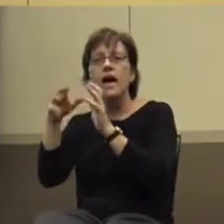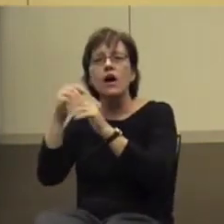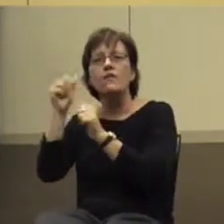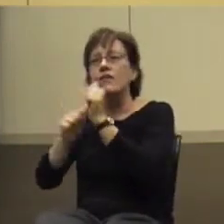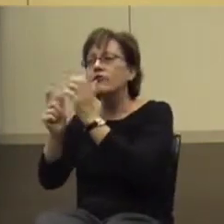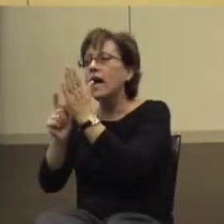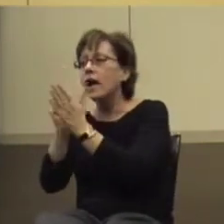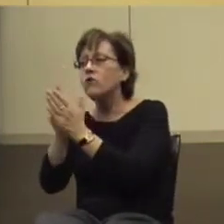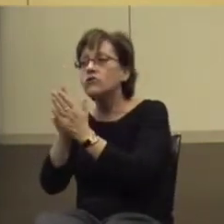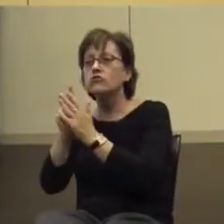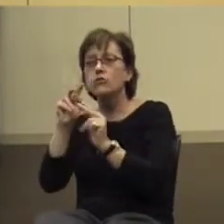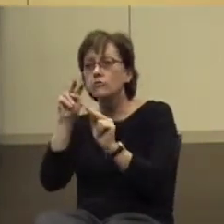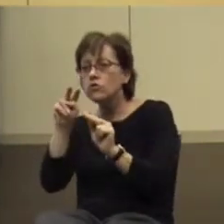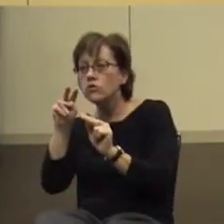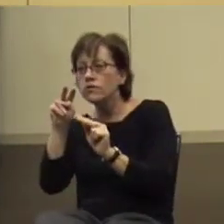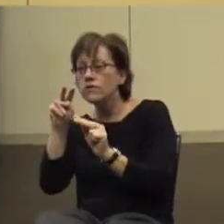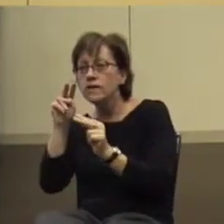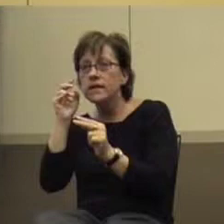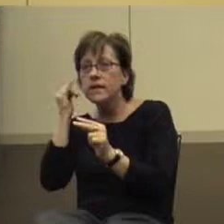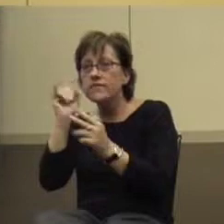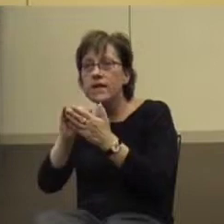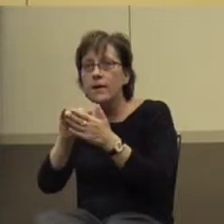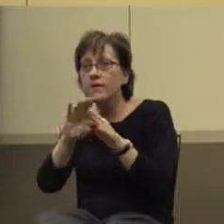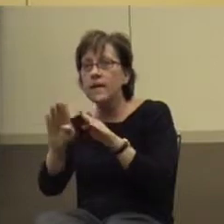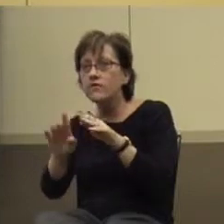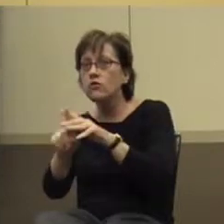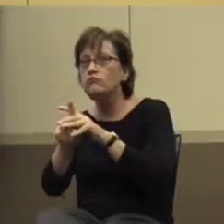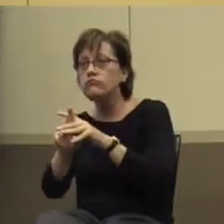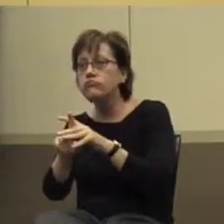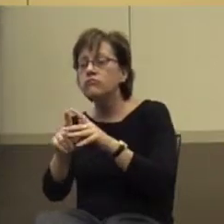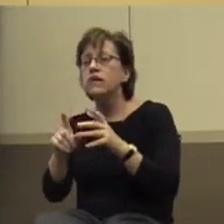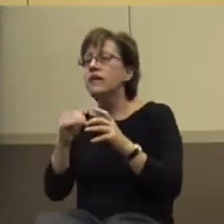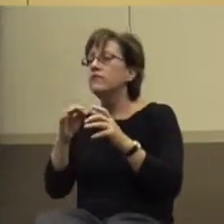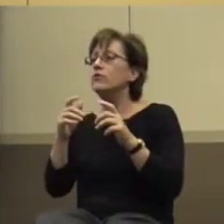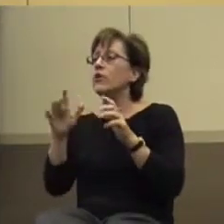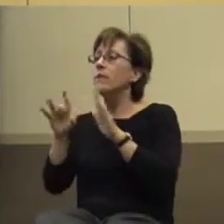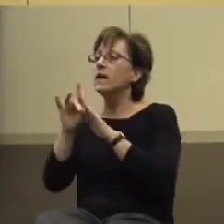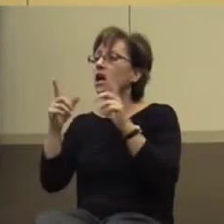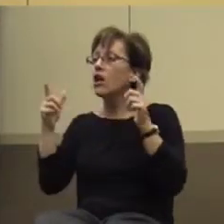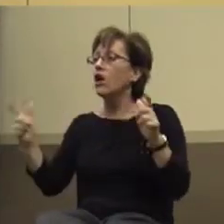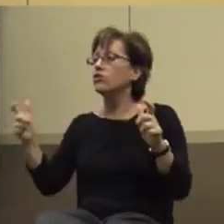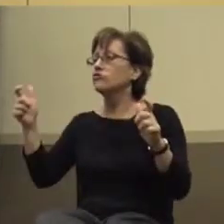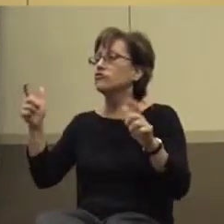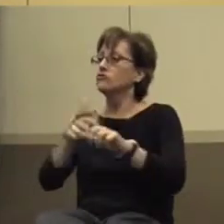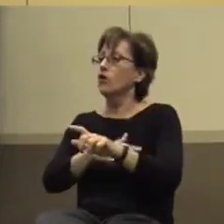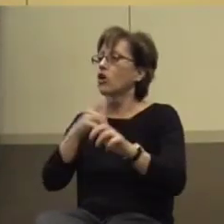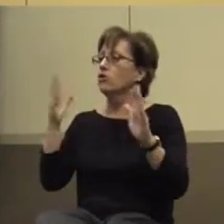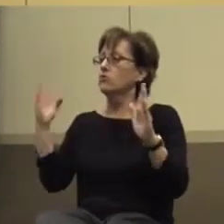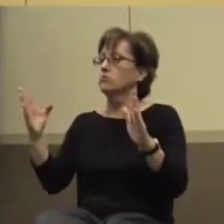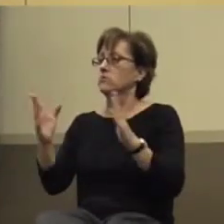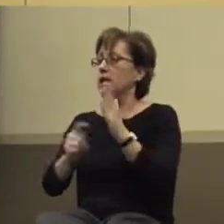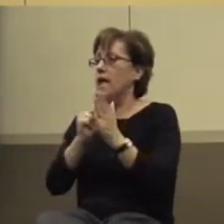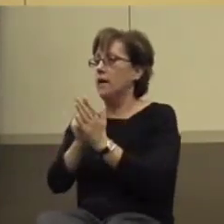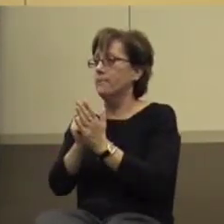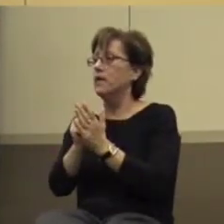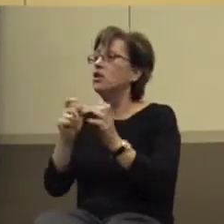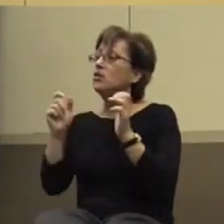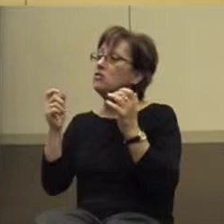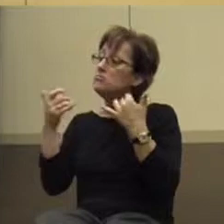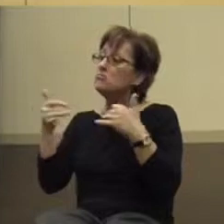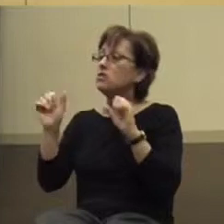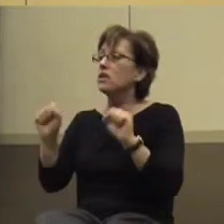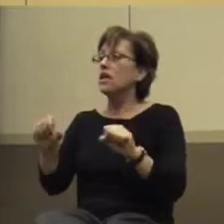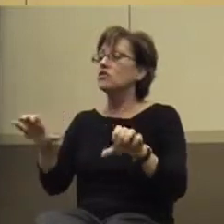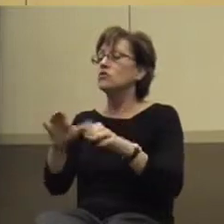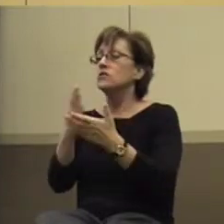like a little larger block of time, you could still do some interval recording within that, like